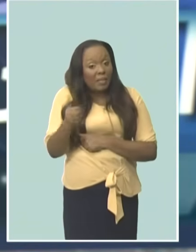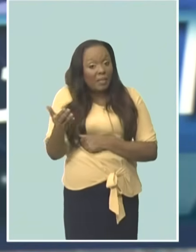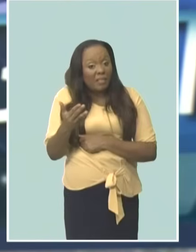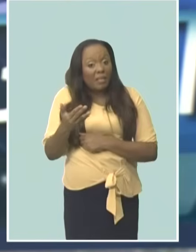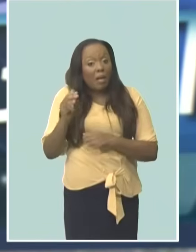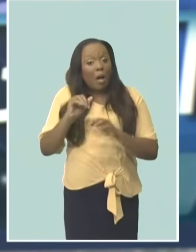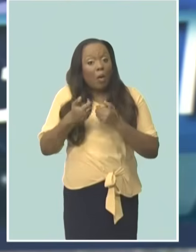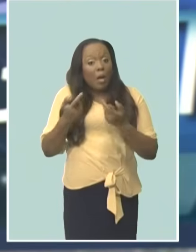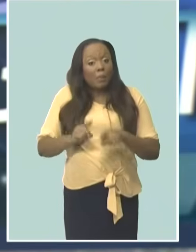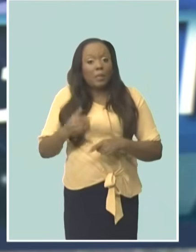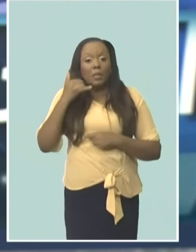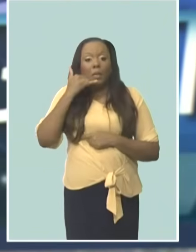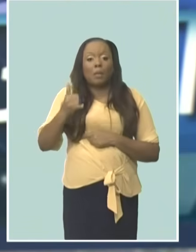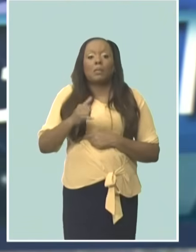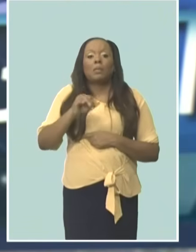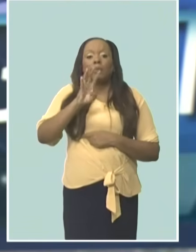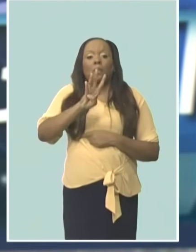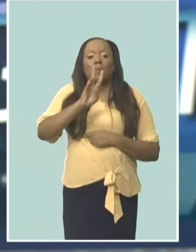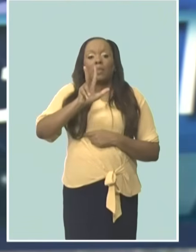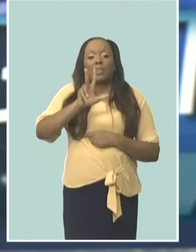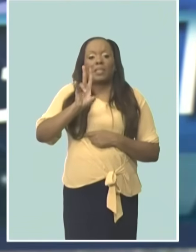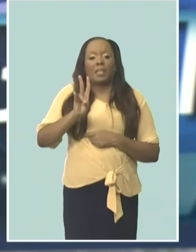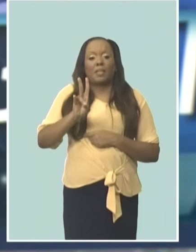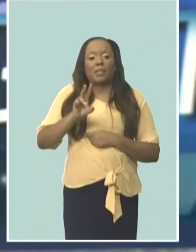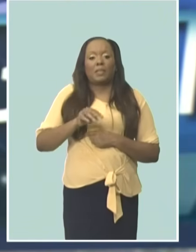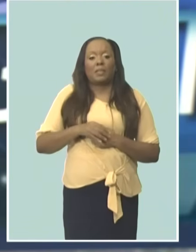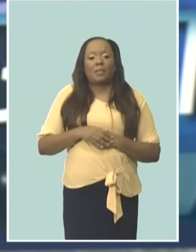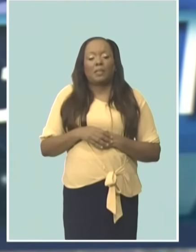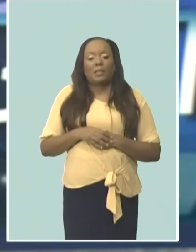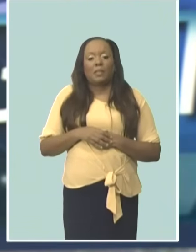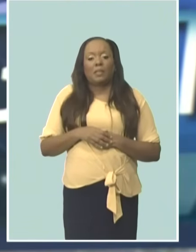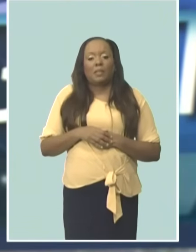District B Police Station at